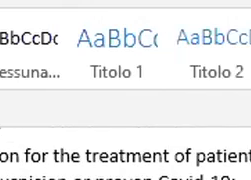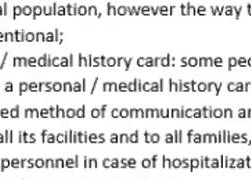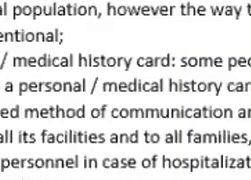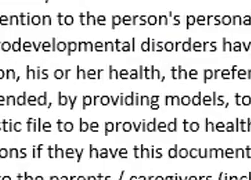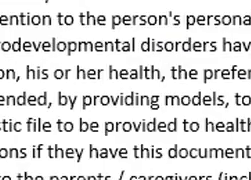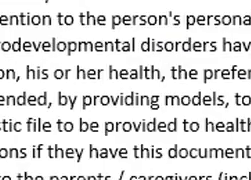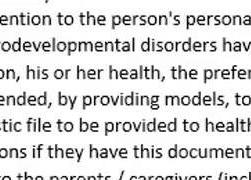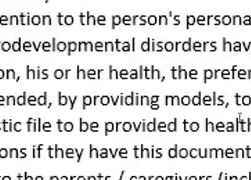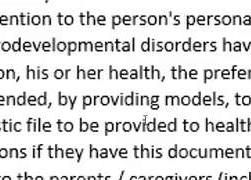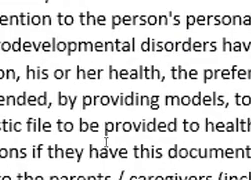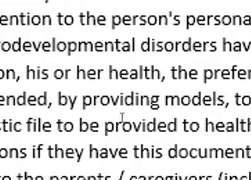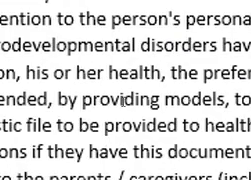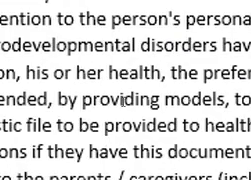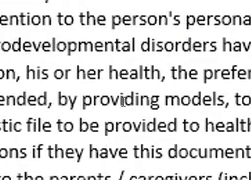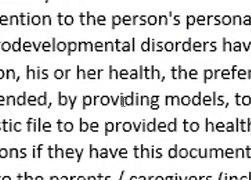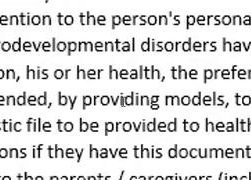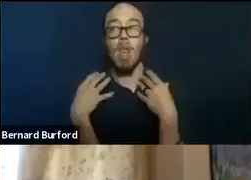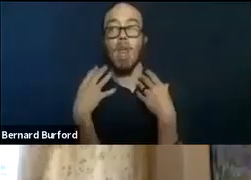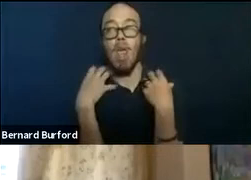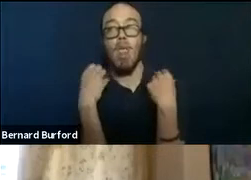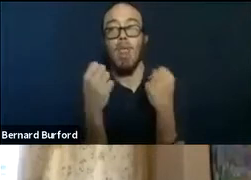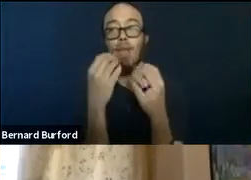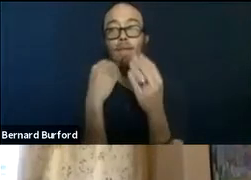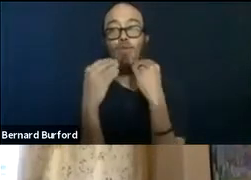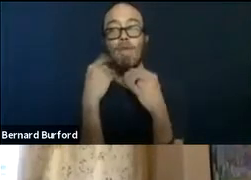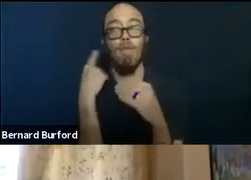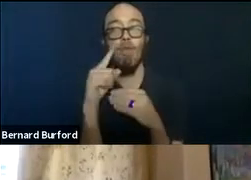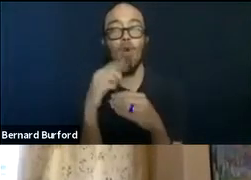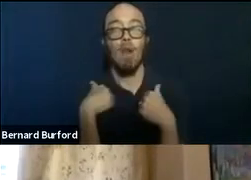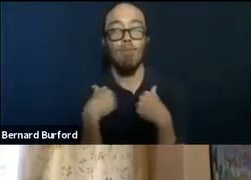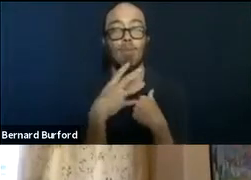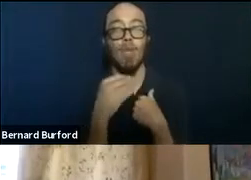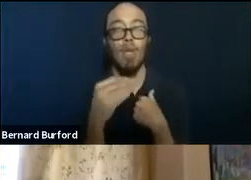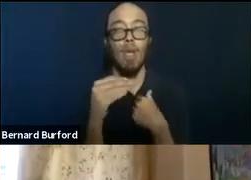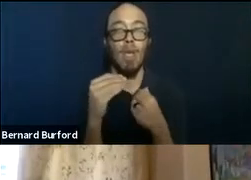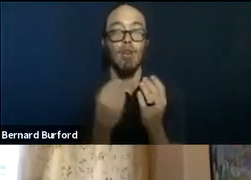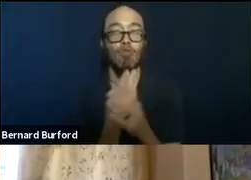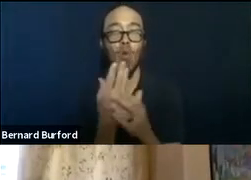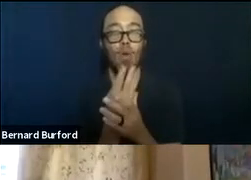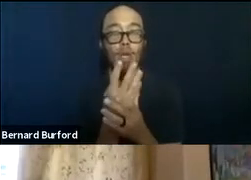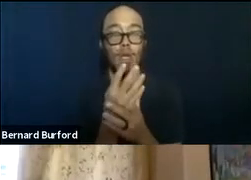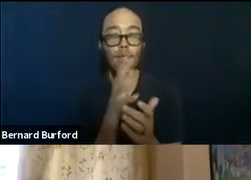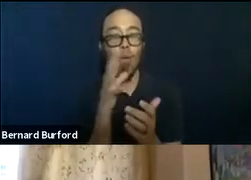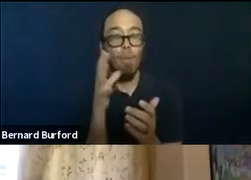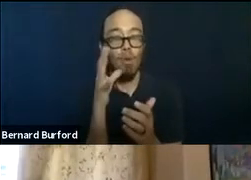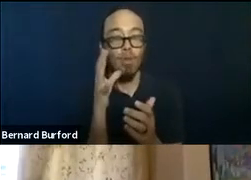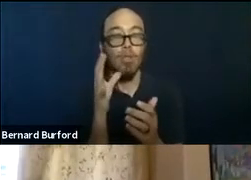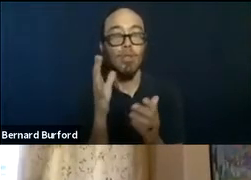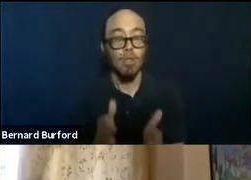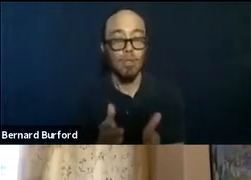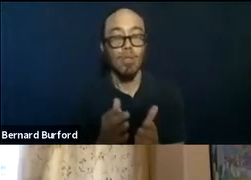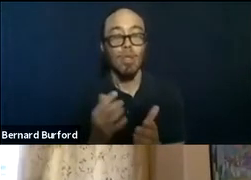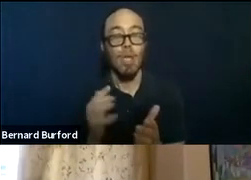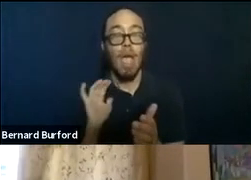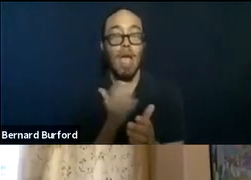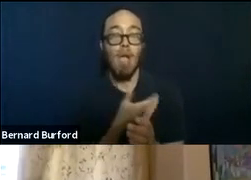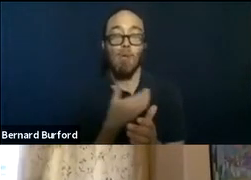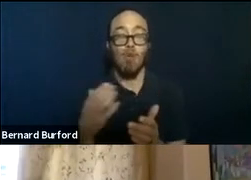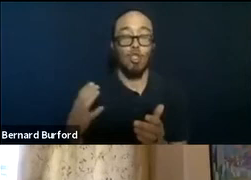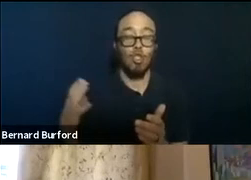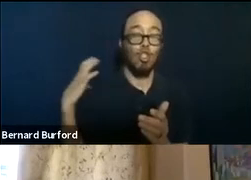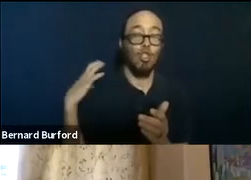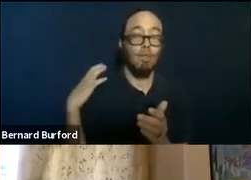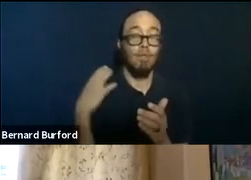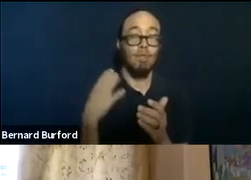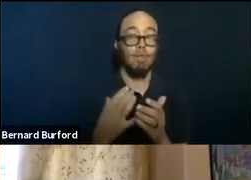nutritionist for animals and agricultural production, and our chief community